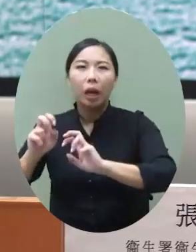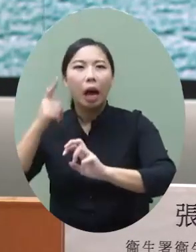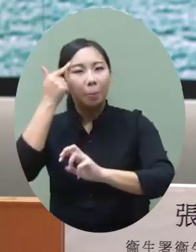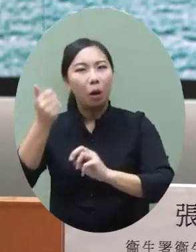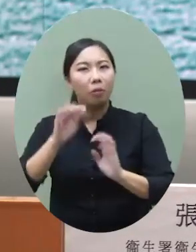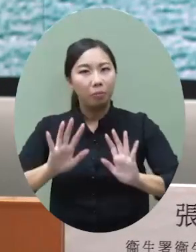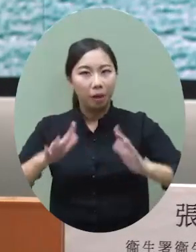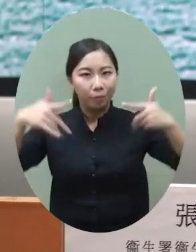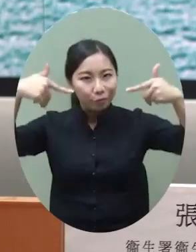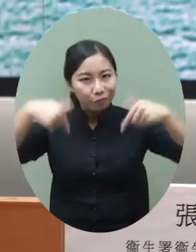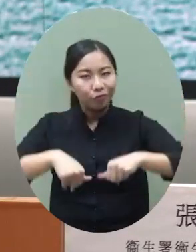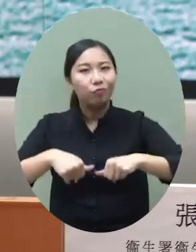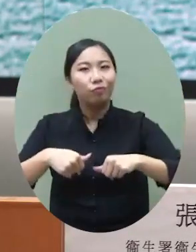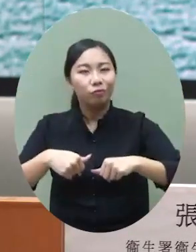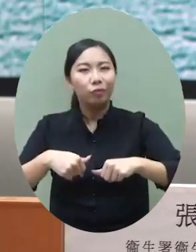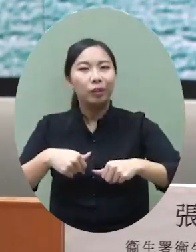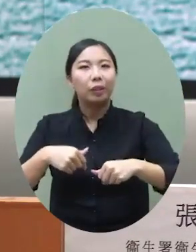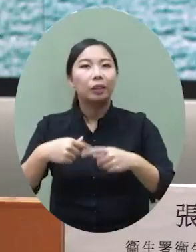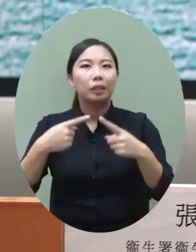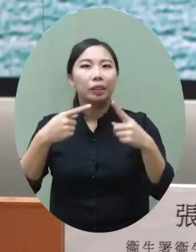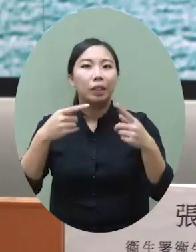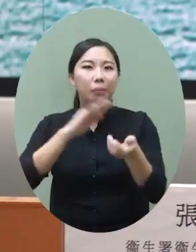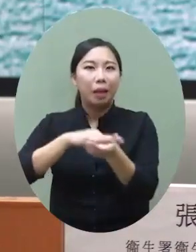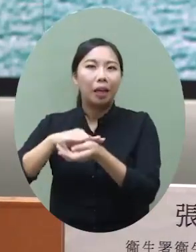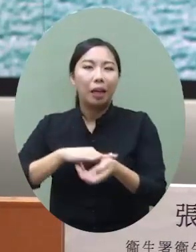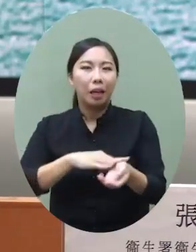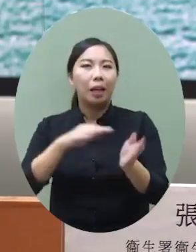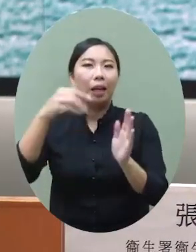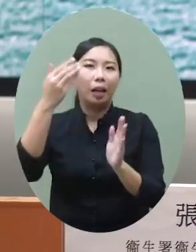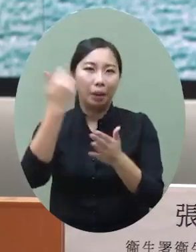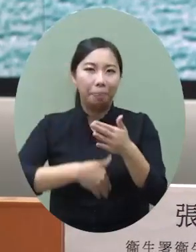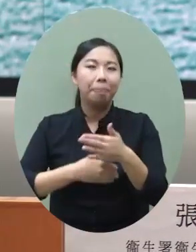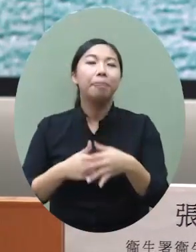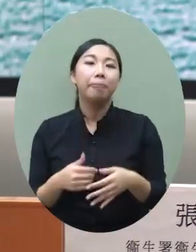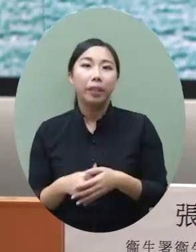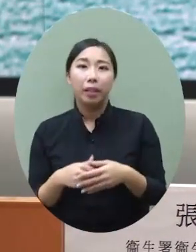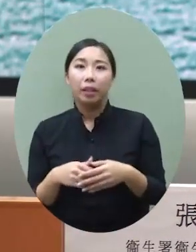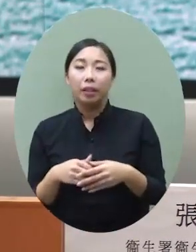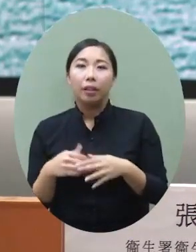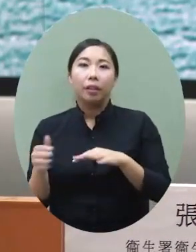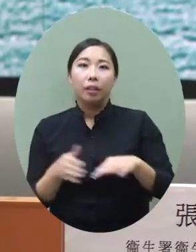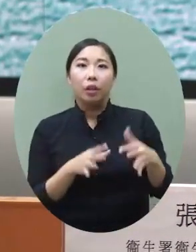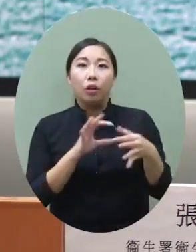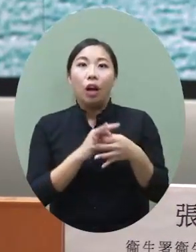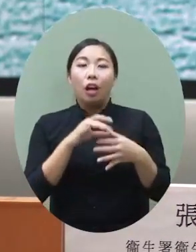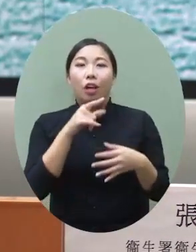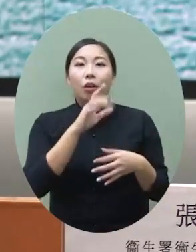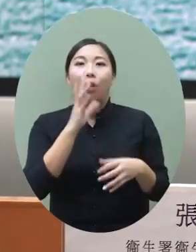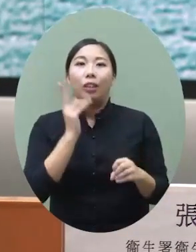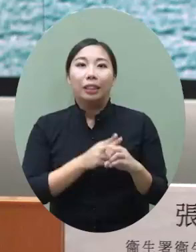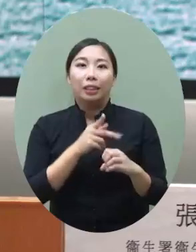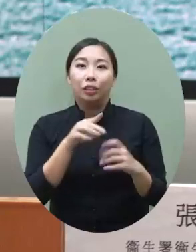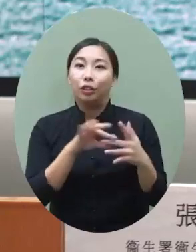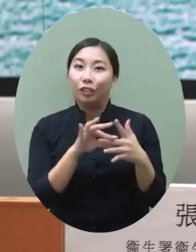The Wang Tai Xin, the hostel, because similar hostels,